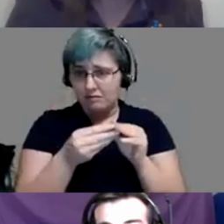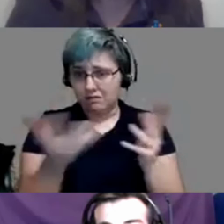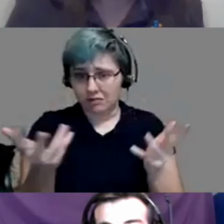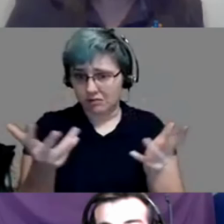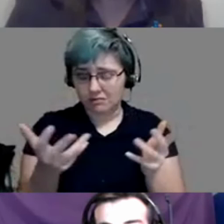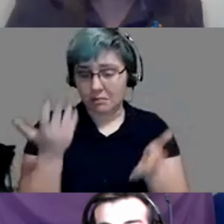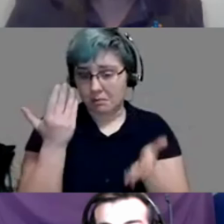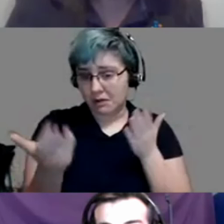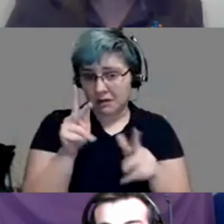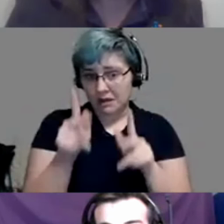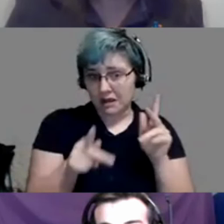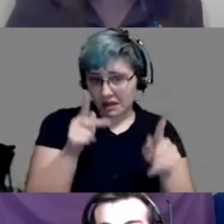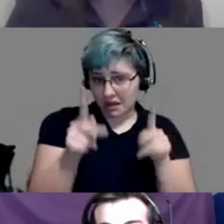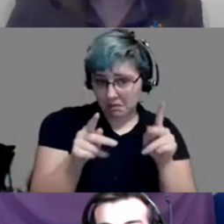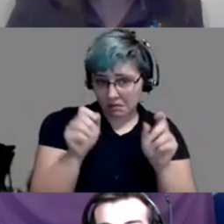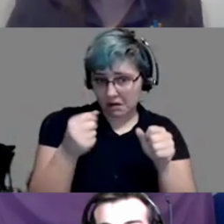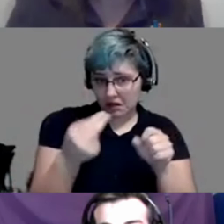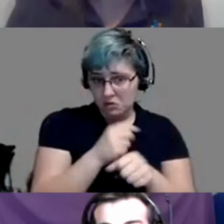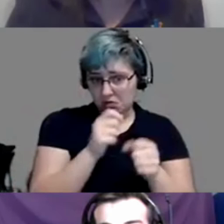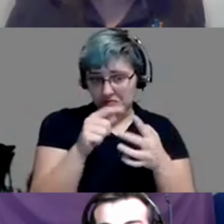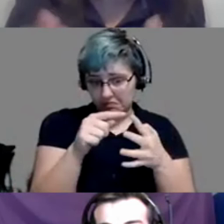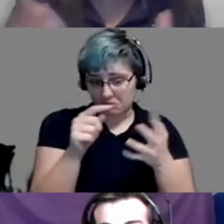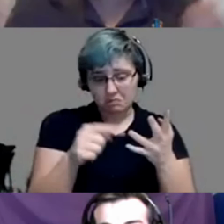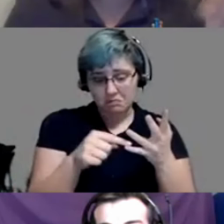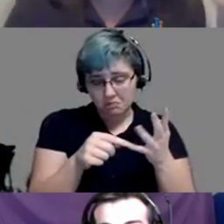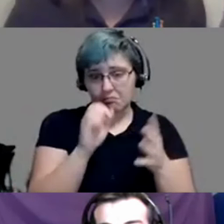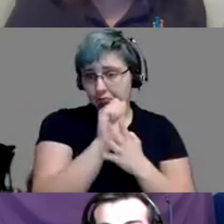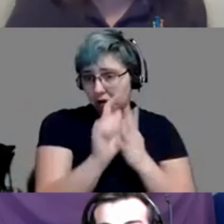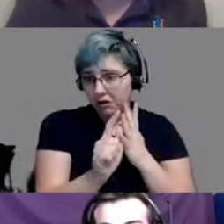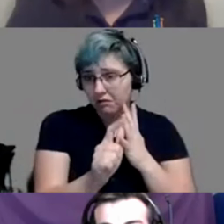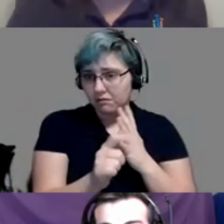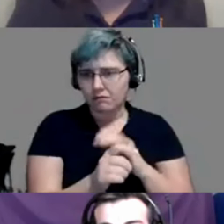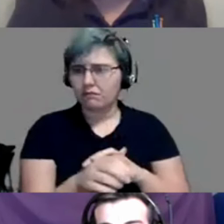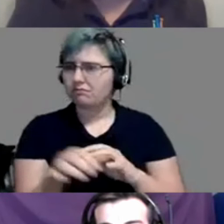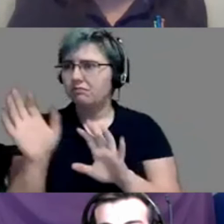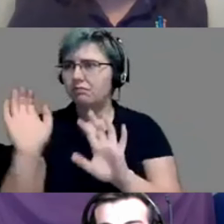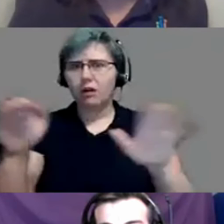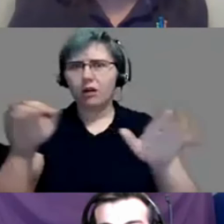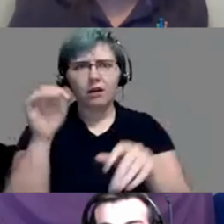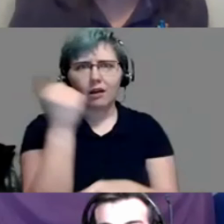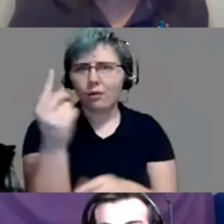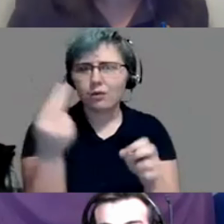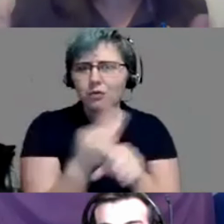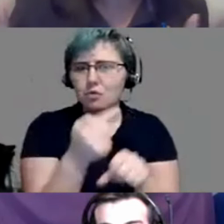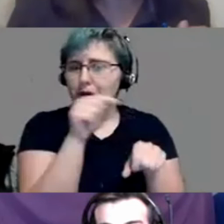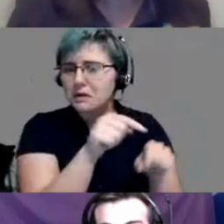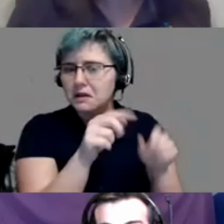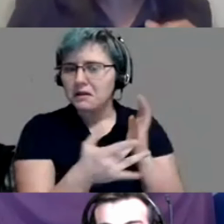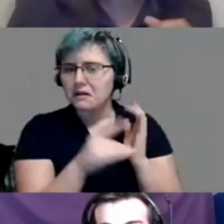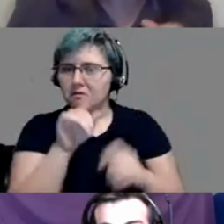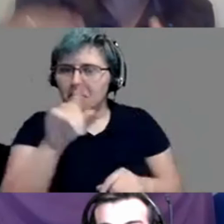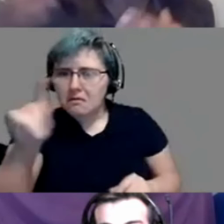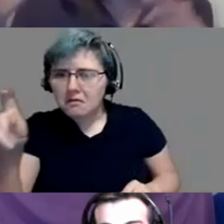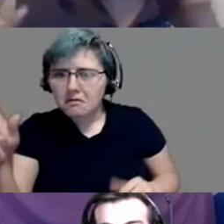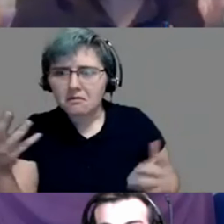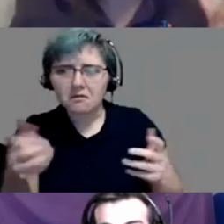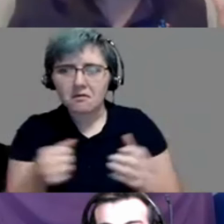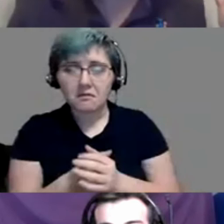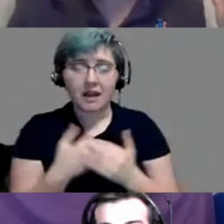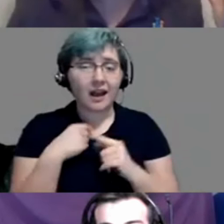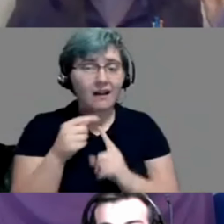folks could use some of those or all of them. Can anyone use these? Yeah. They have